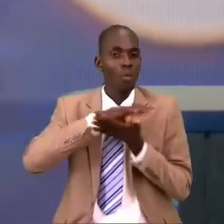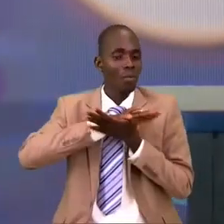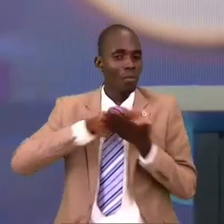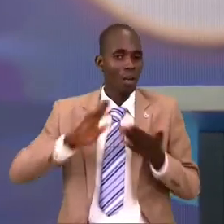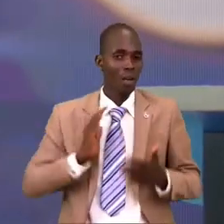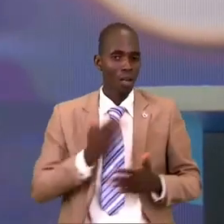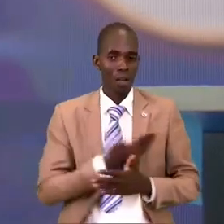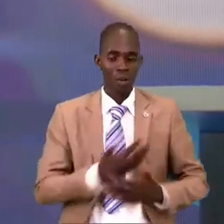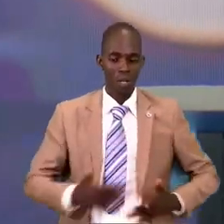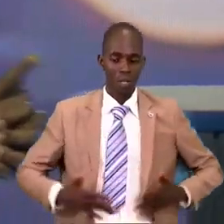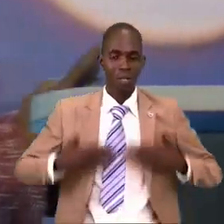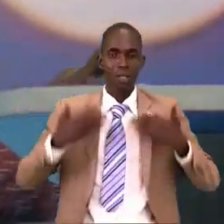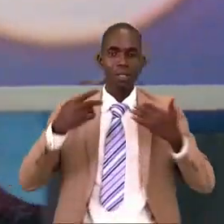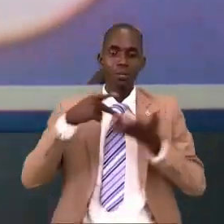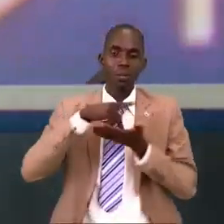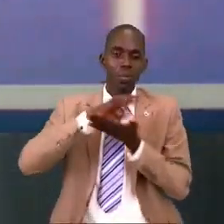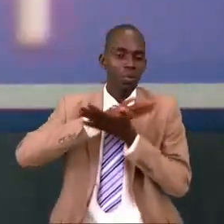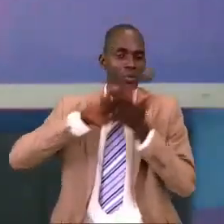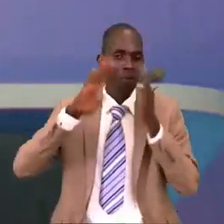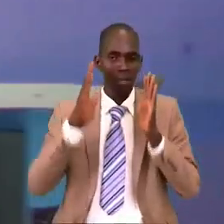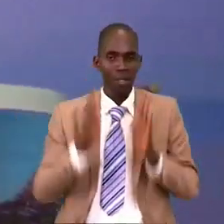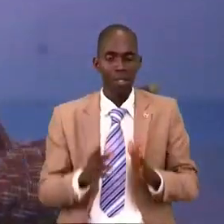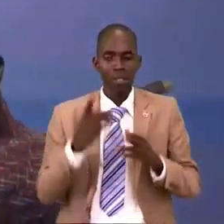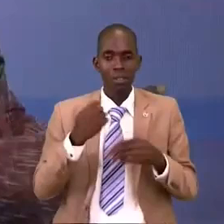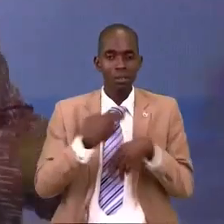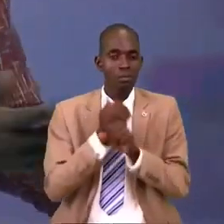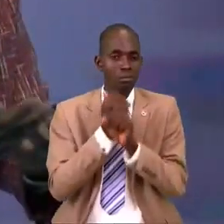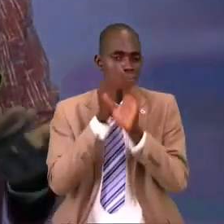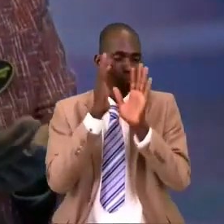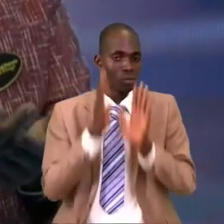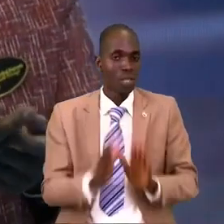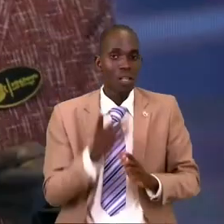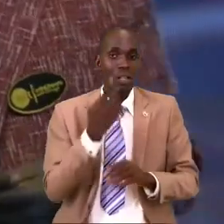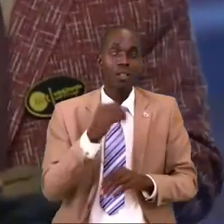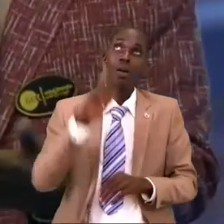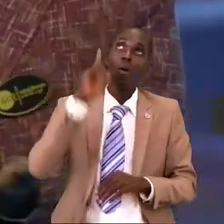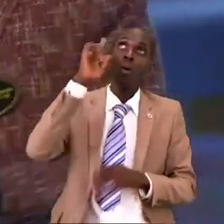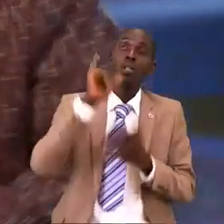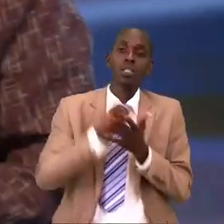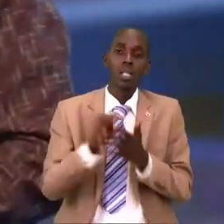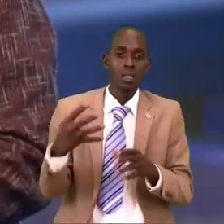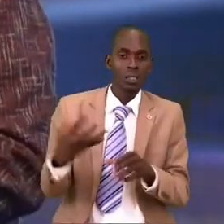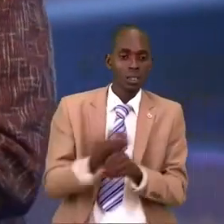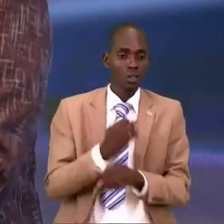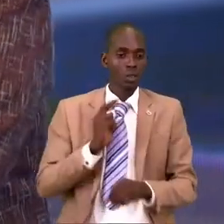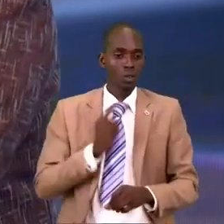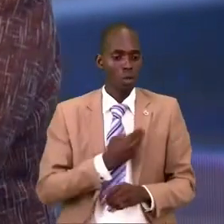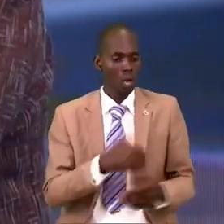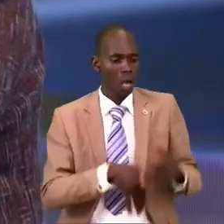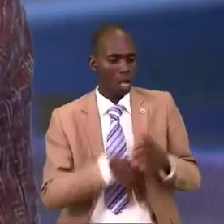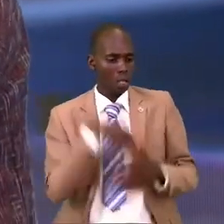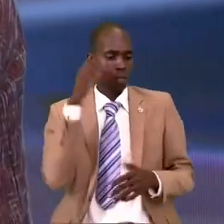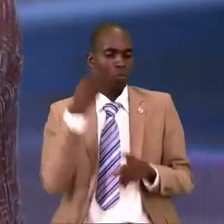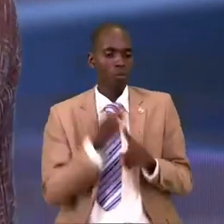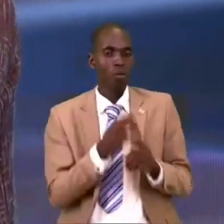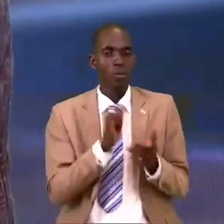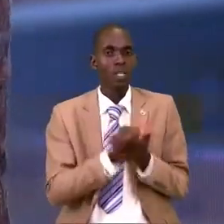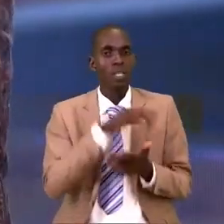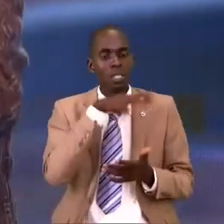our lives around. Now that you are redeemed, he also wants you to have not